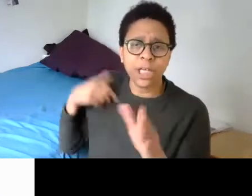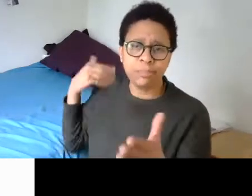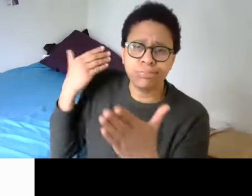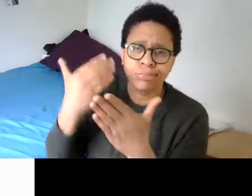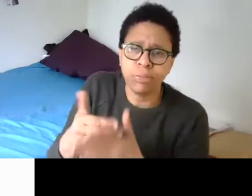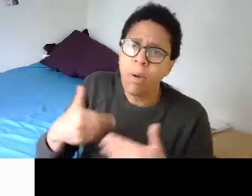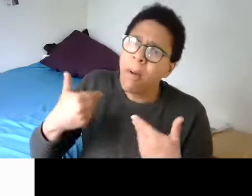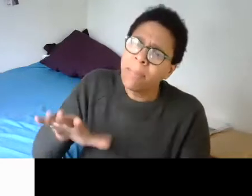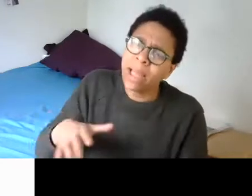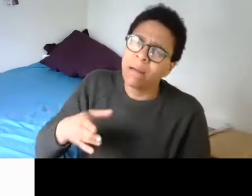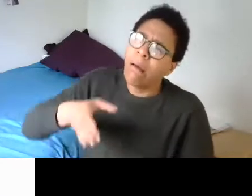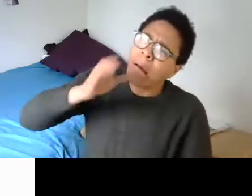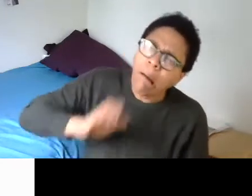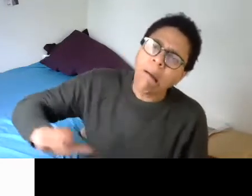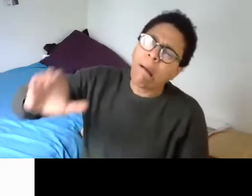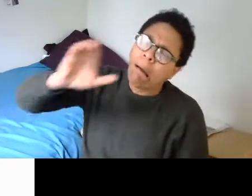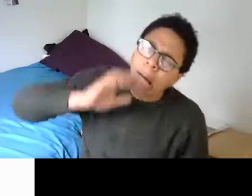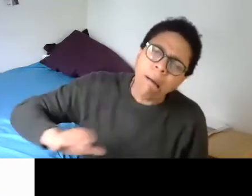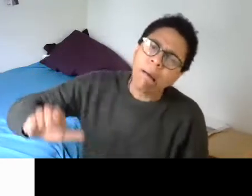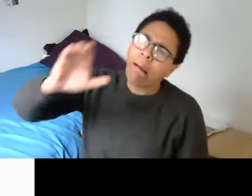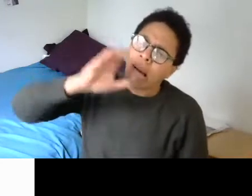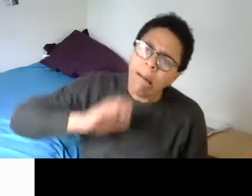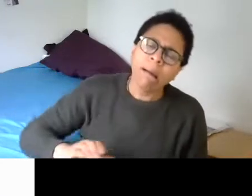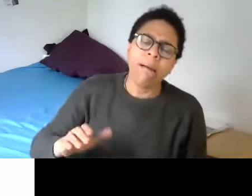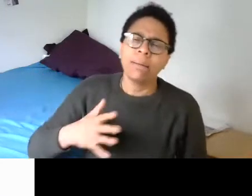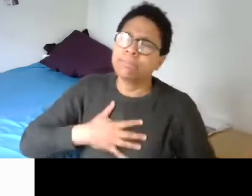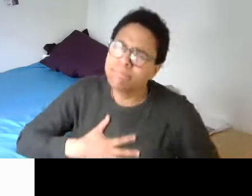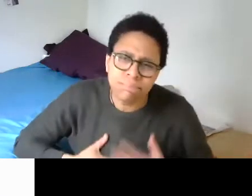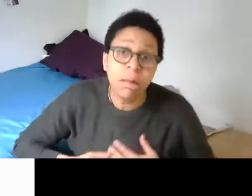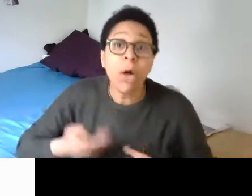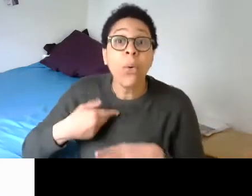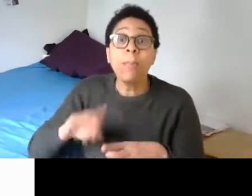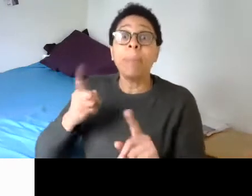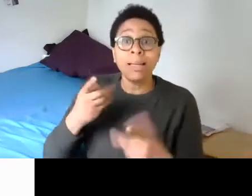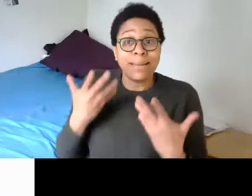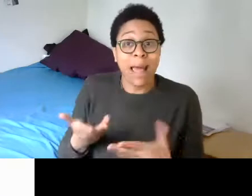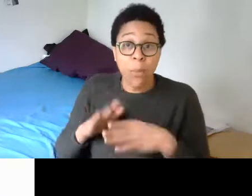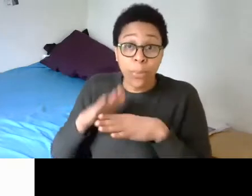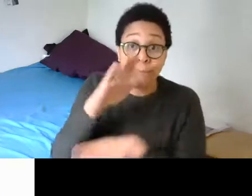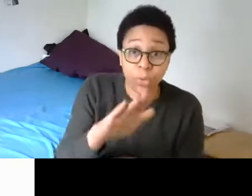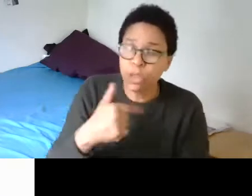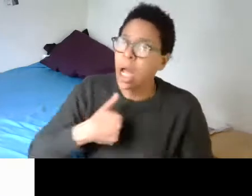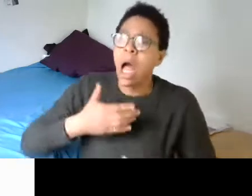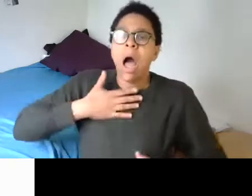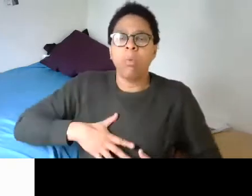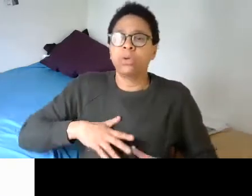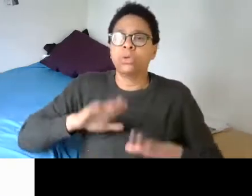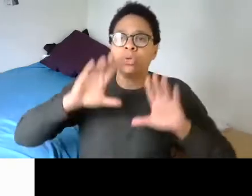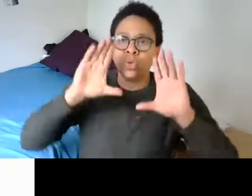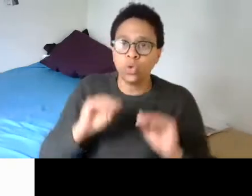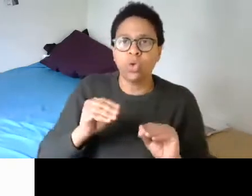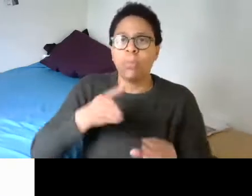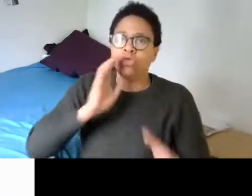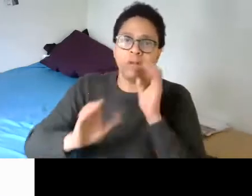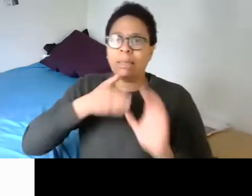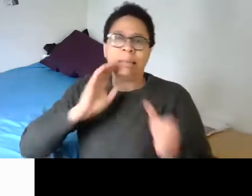by drinking strong liquors. Therefore, for the future, I intend by God's assistance to drink nothing strong, but to live a temperate